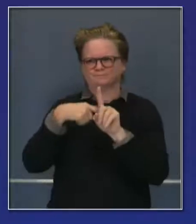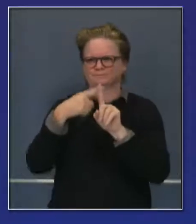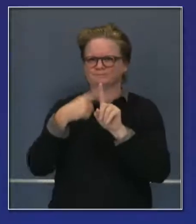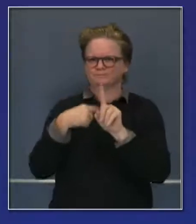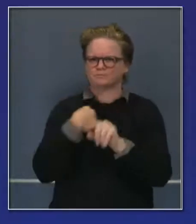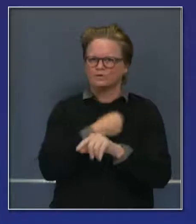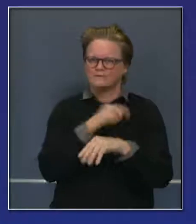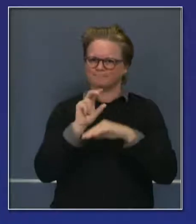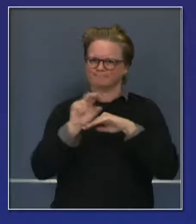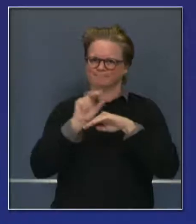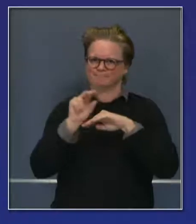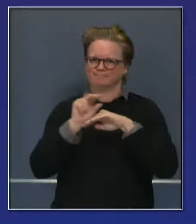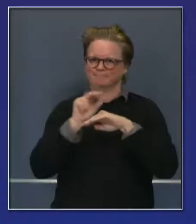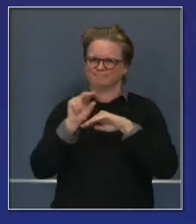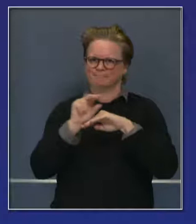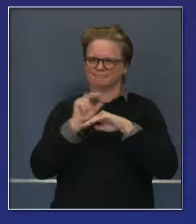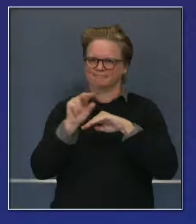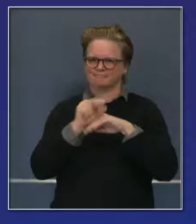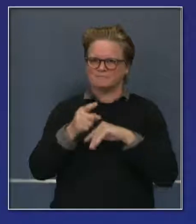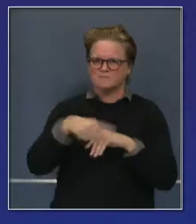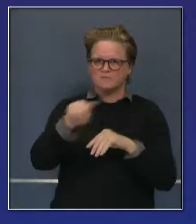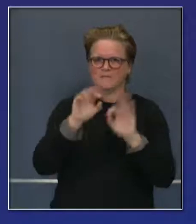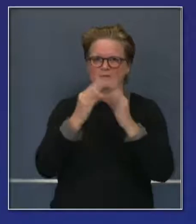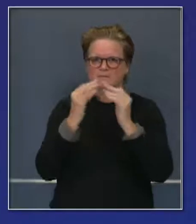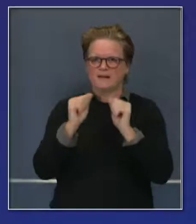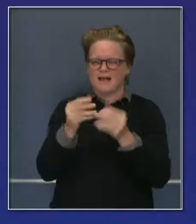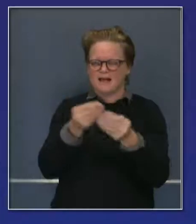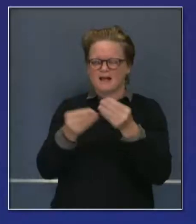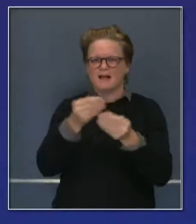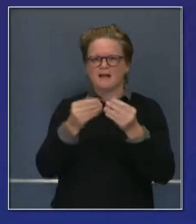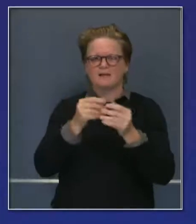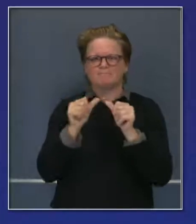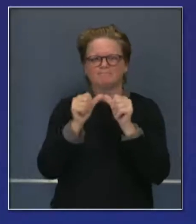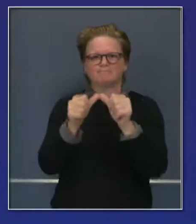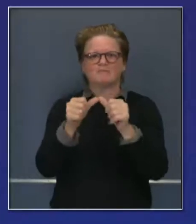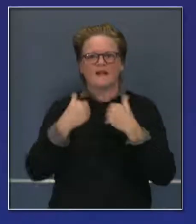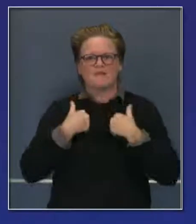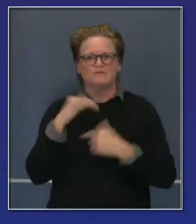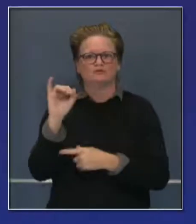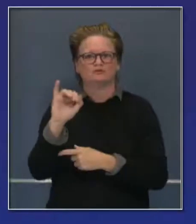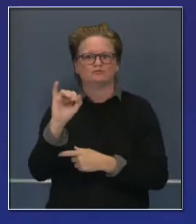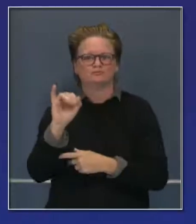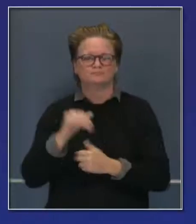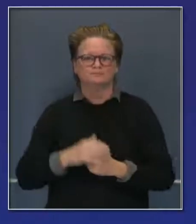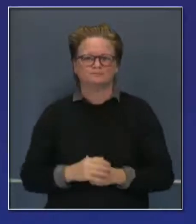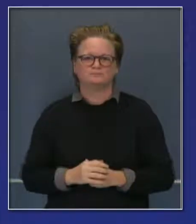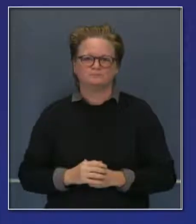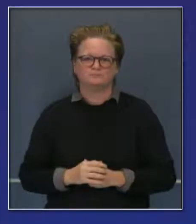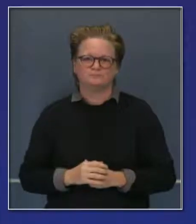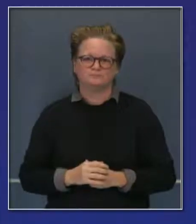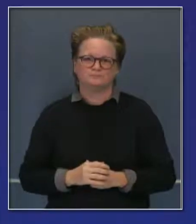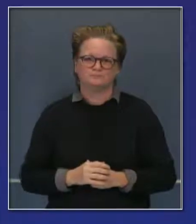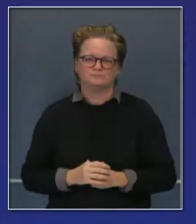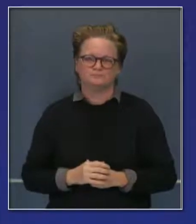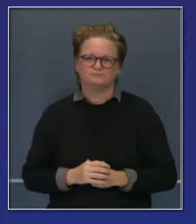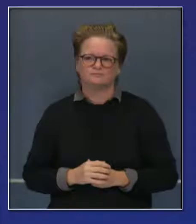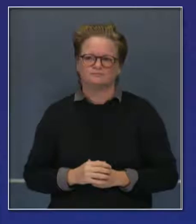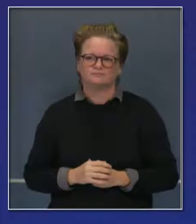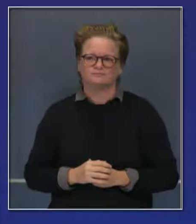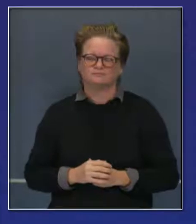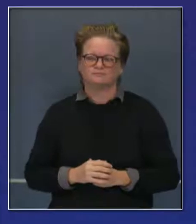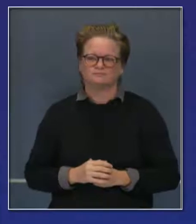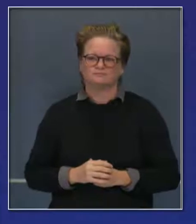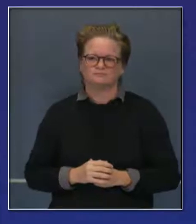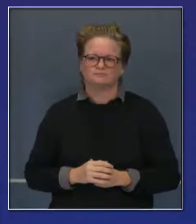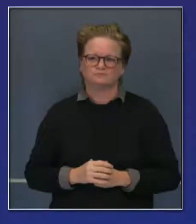subsidize the costs related to the Affordable Care Act. We also deepening subsidies for people earning less than